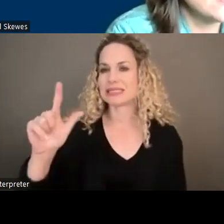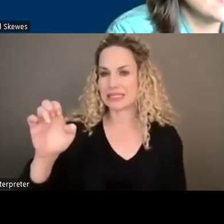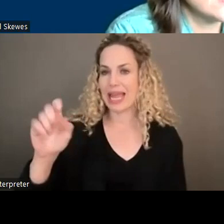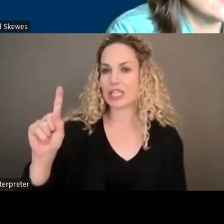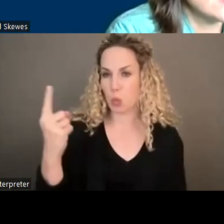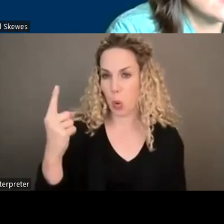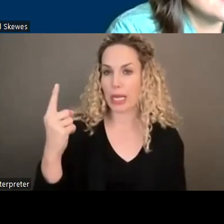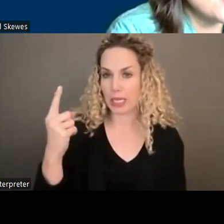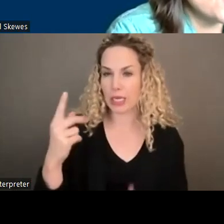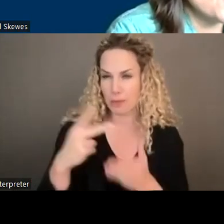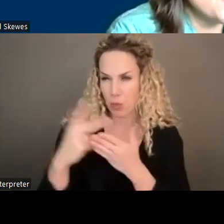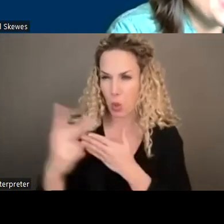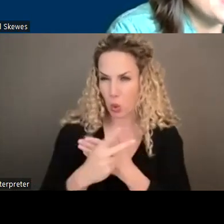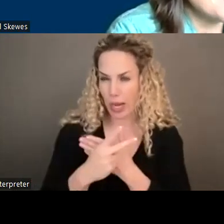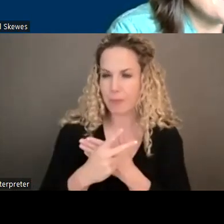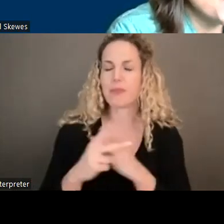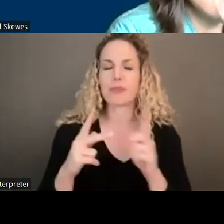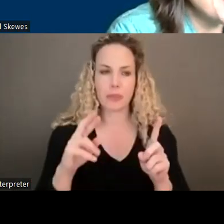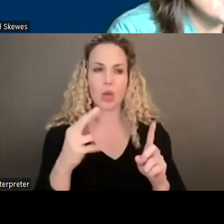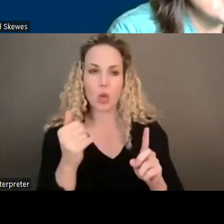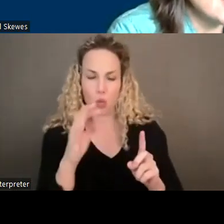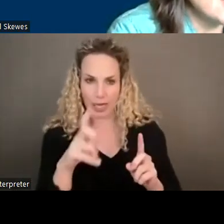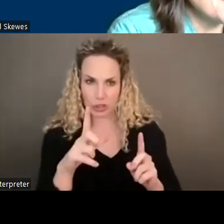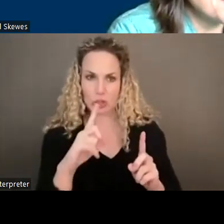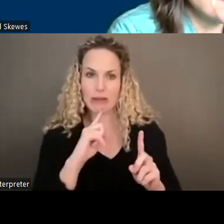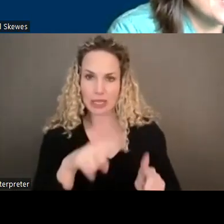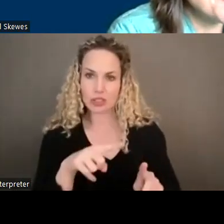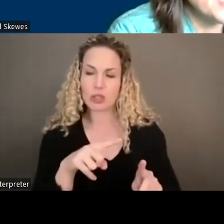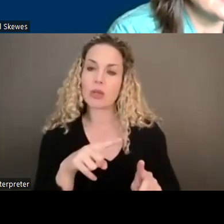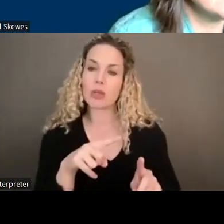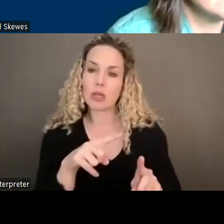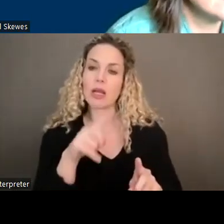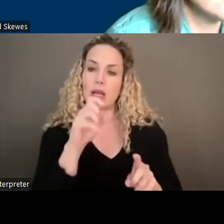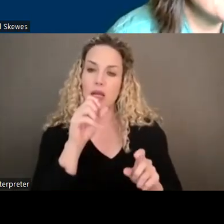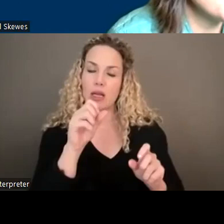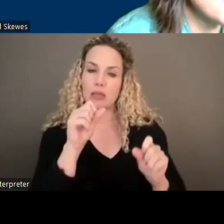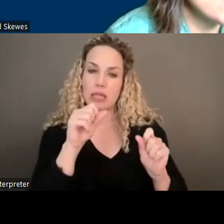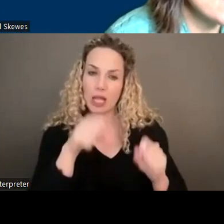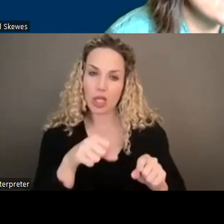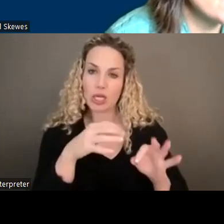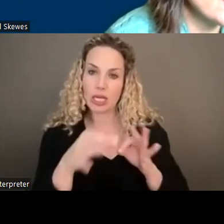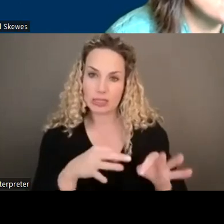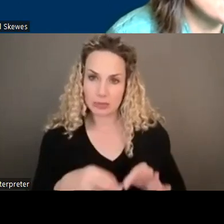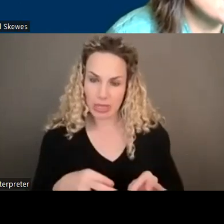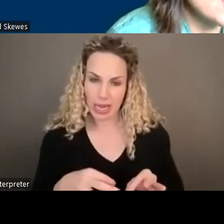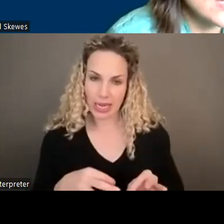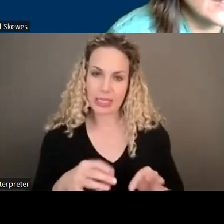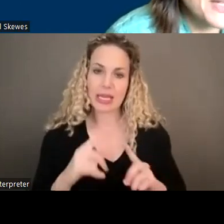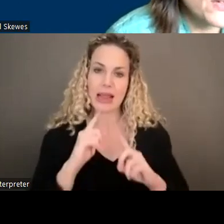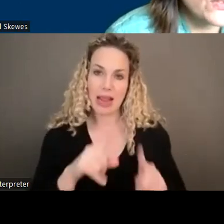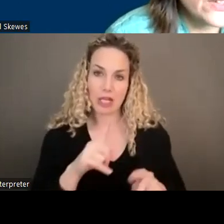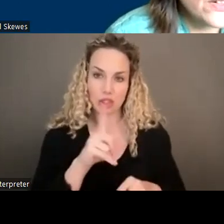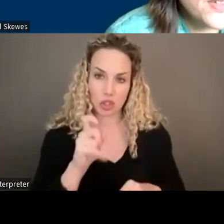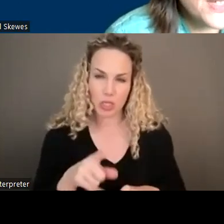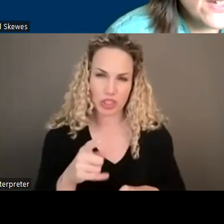Ajá. So that could be explaining, I sort of answered this question a little